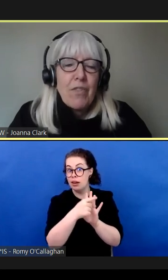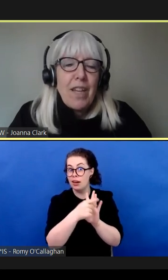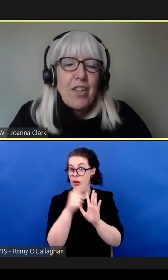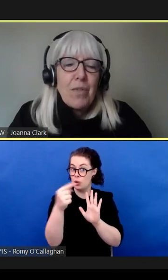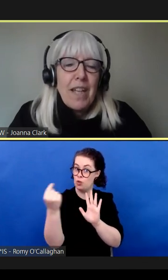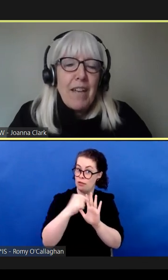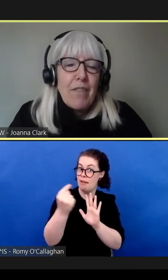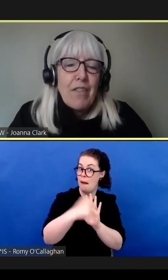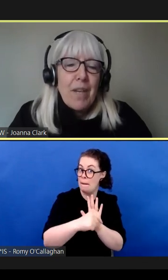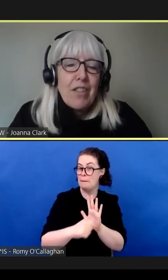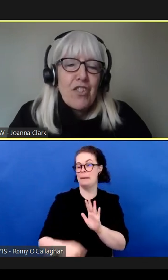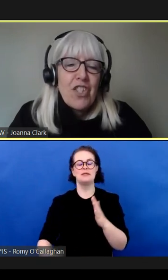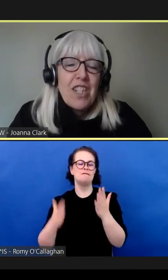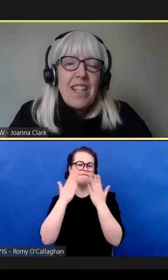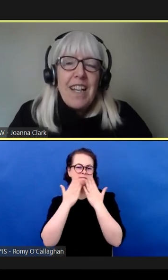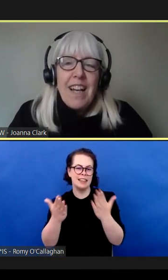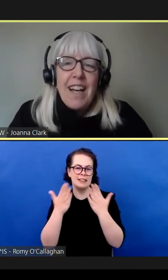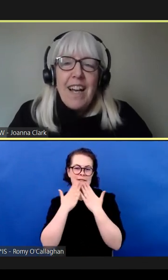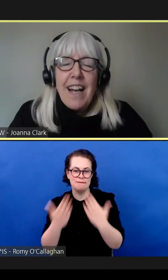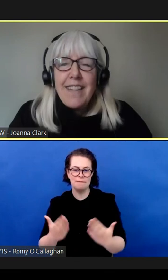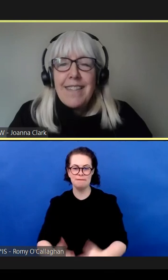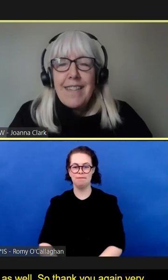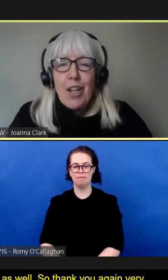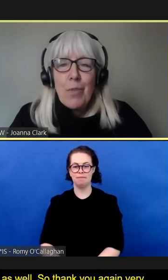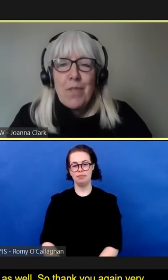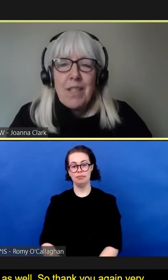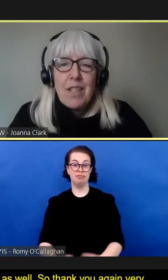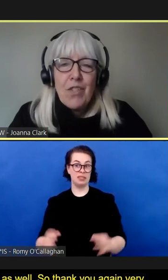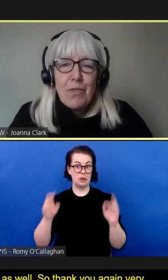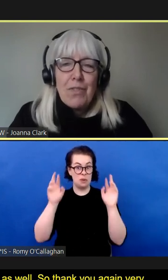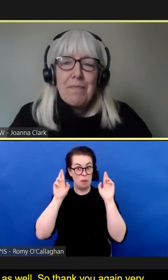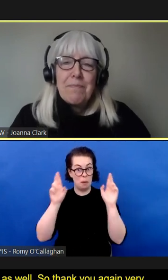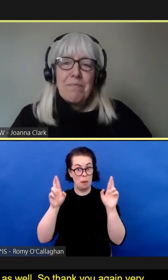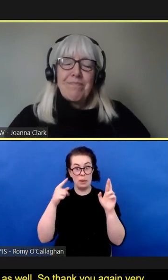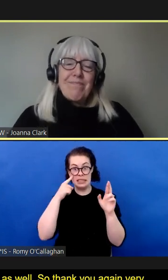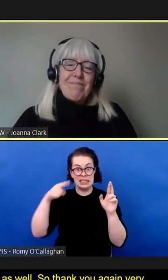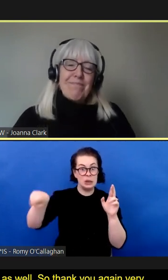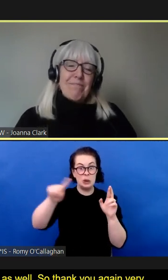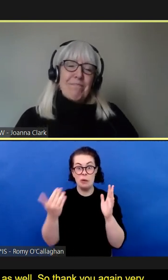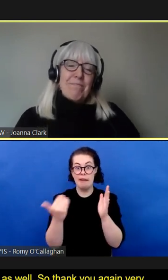So thank you again very much, and hope to see you soon.